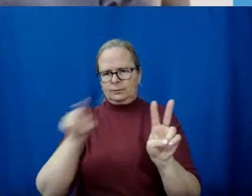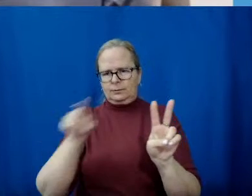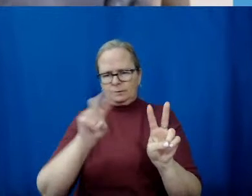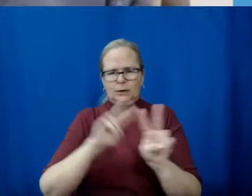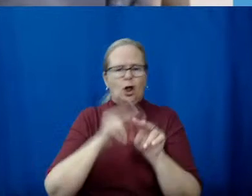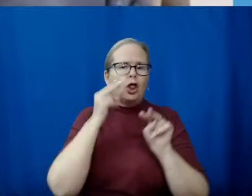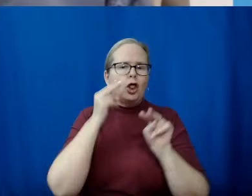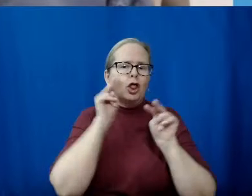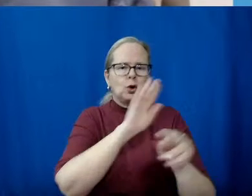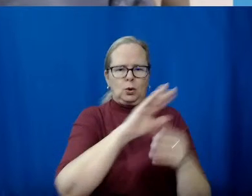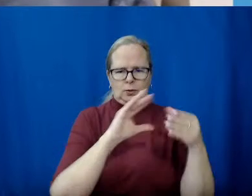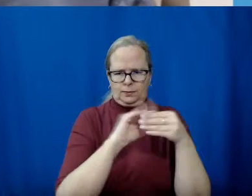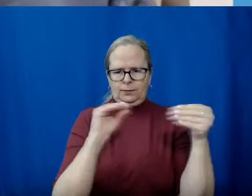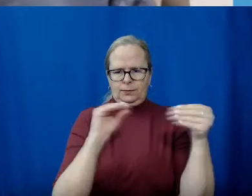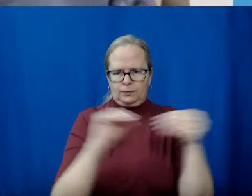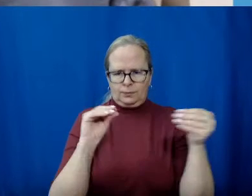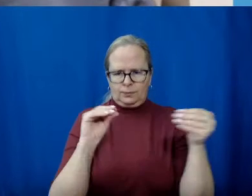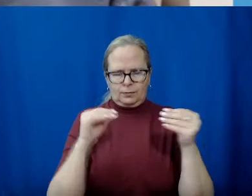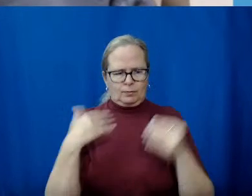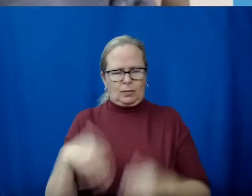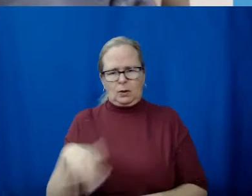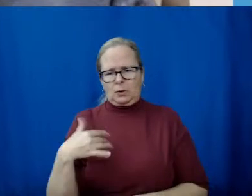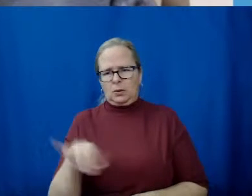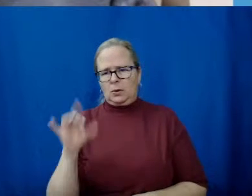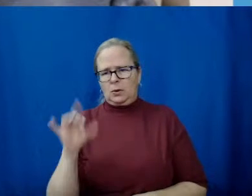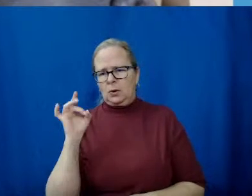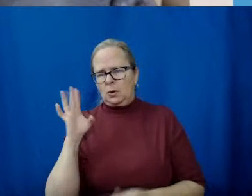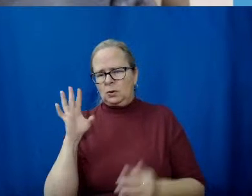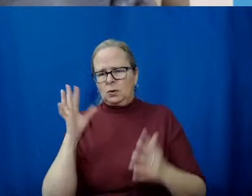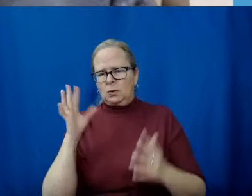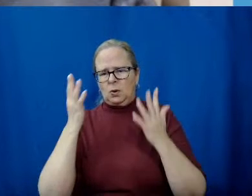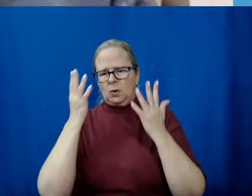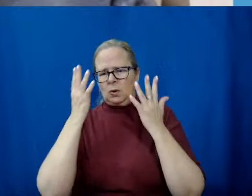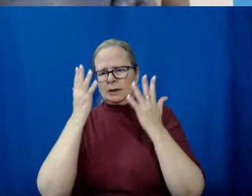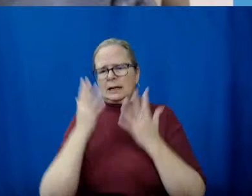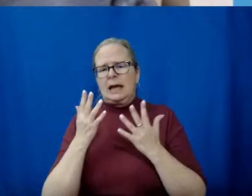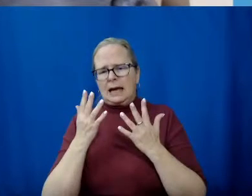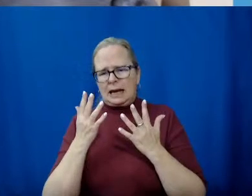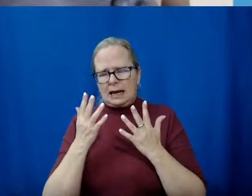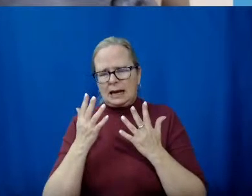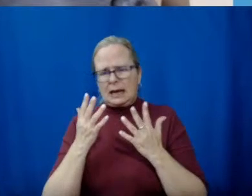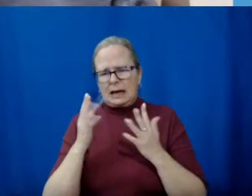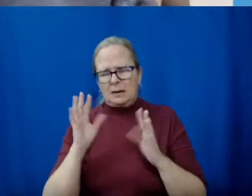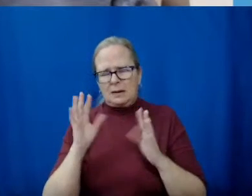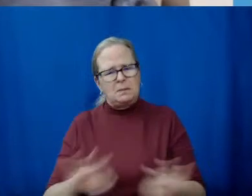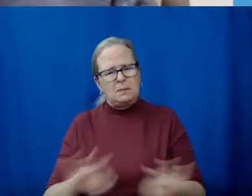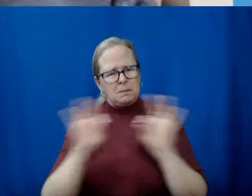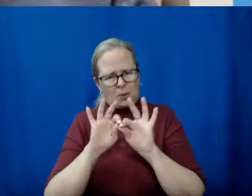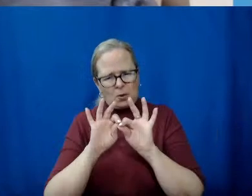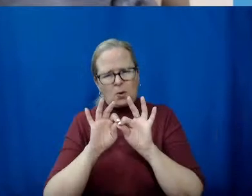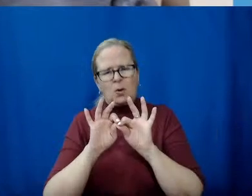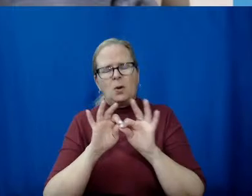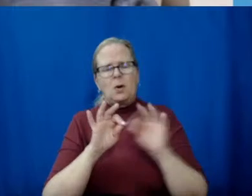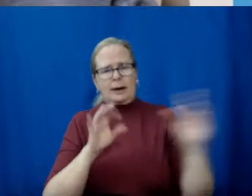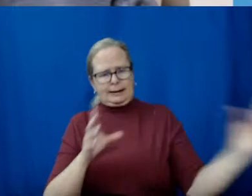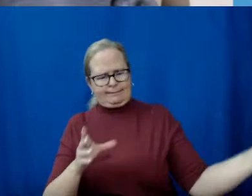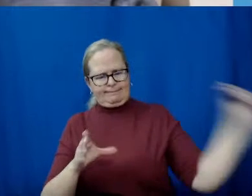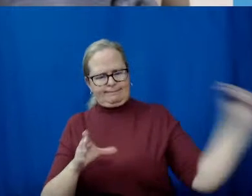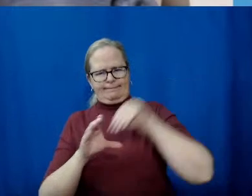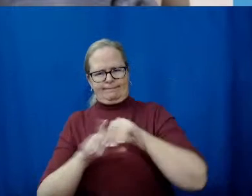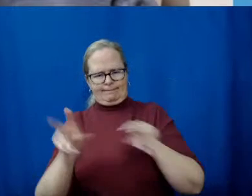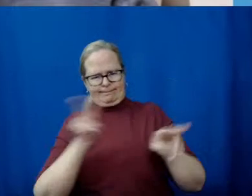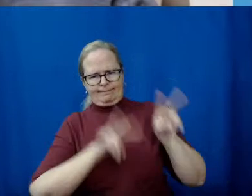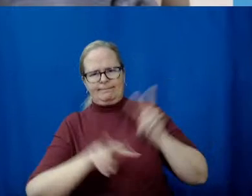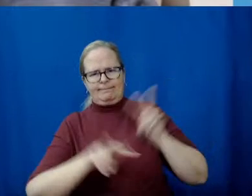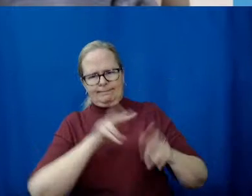important to the conversation of the ramifications that these last 2 years, that ongoing moral injury